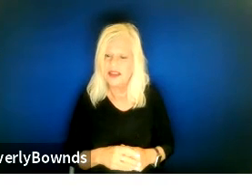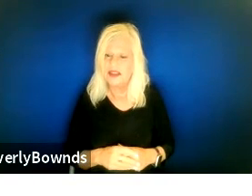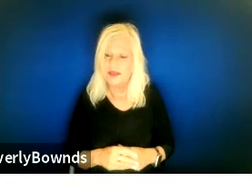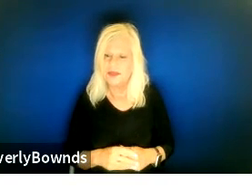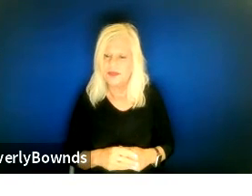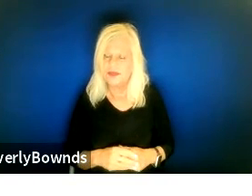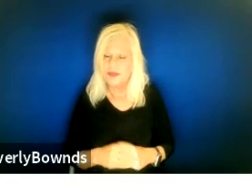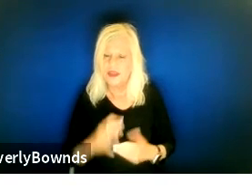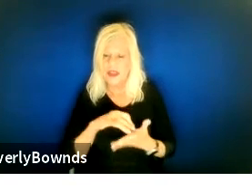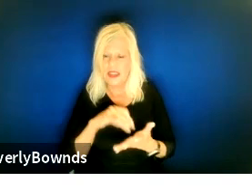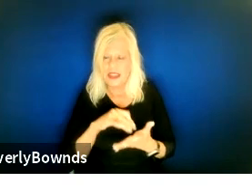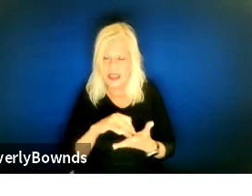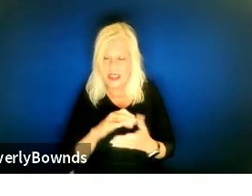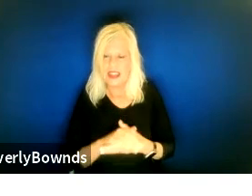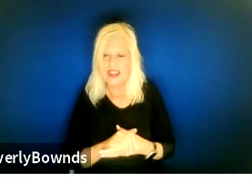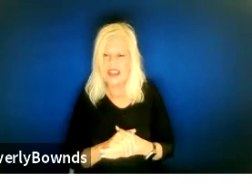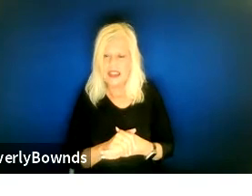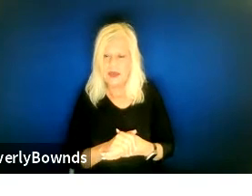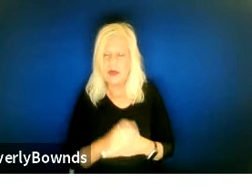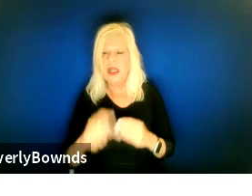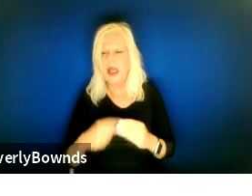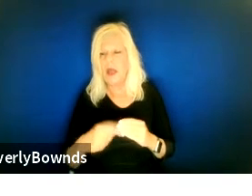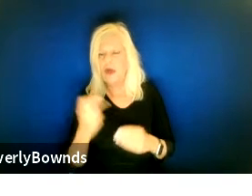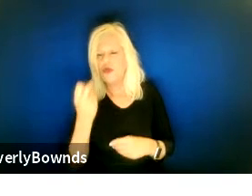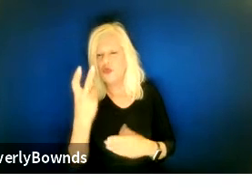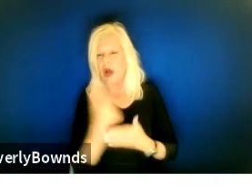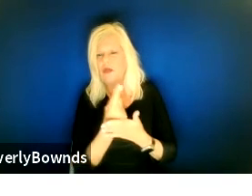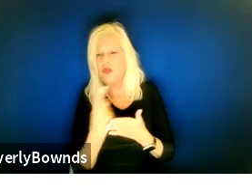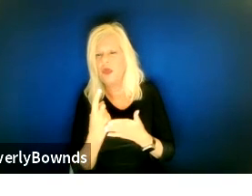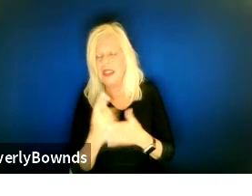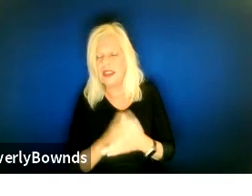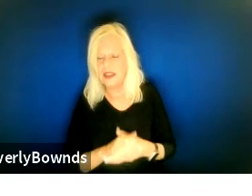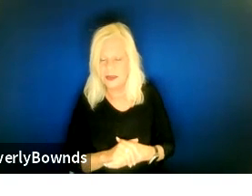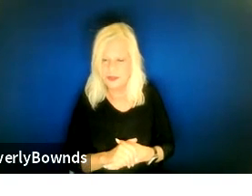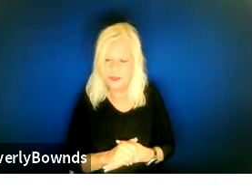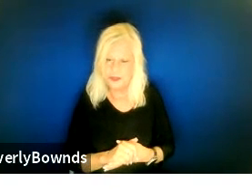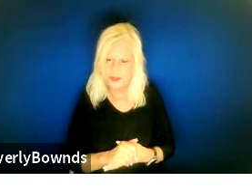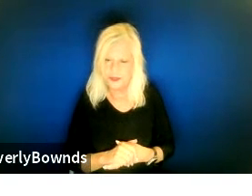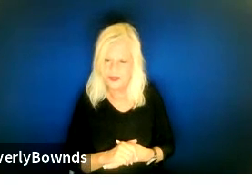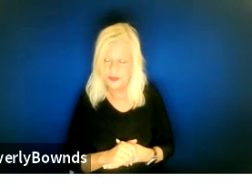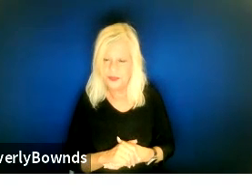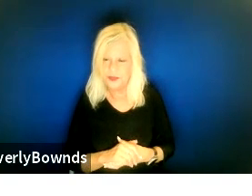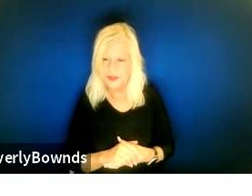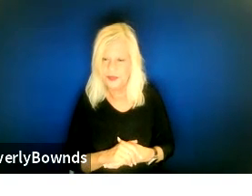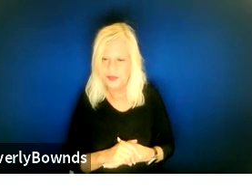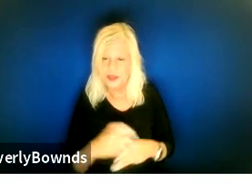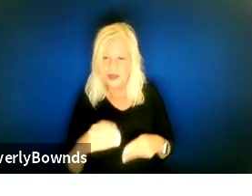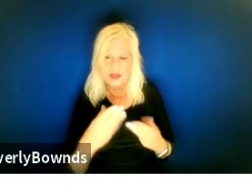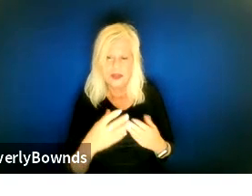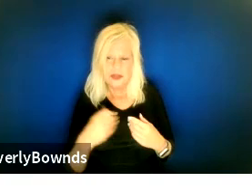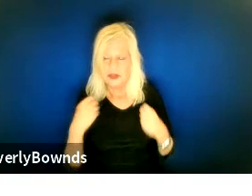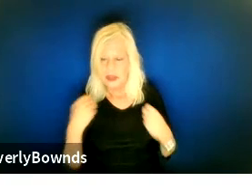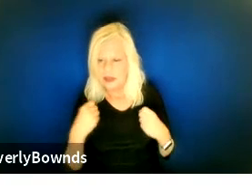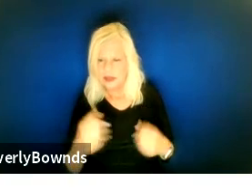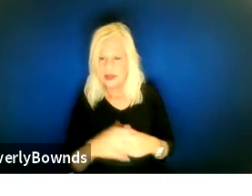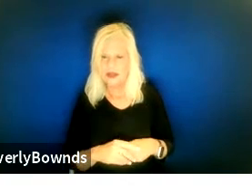The study intervention period is going to be about 12 weeks. The control group will receive just access to NICPAD website. NICPAD is the